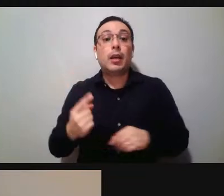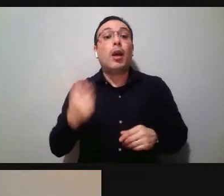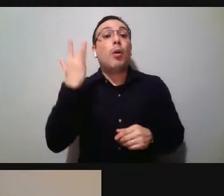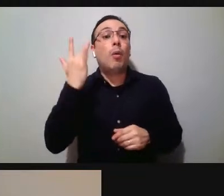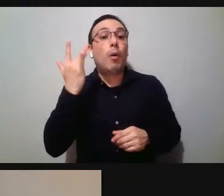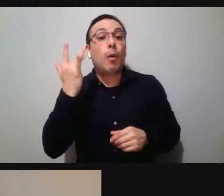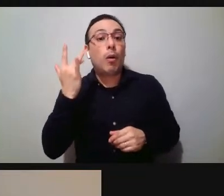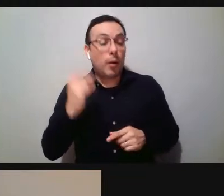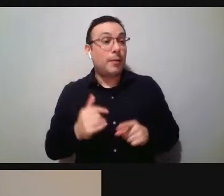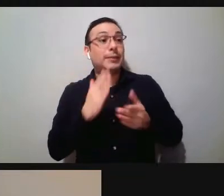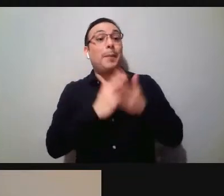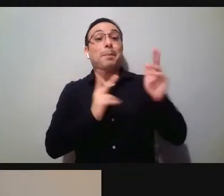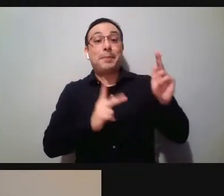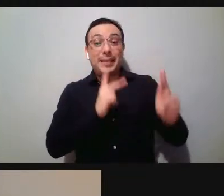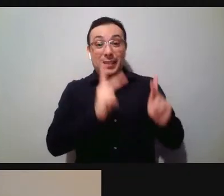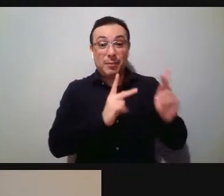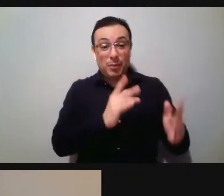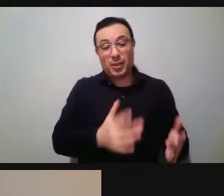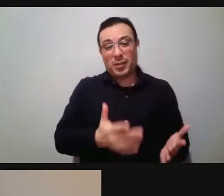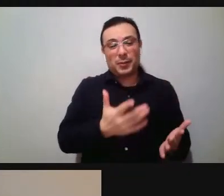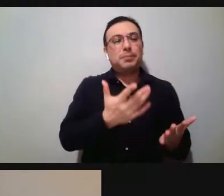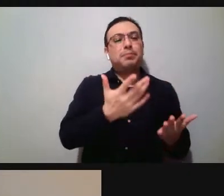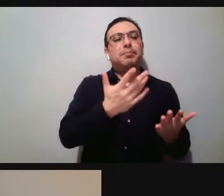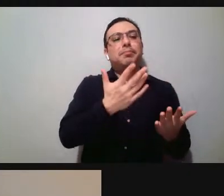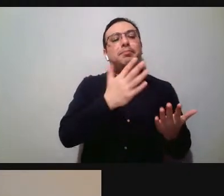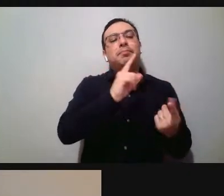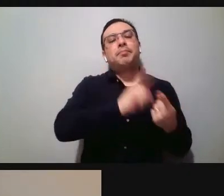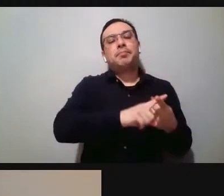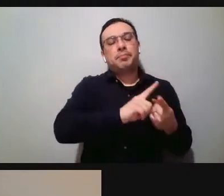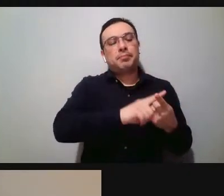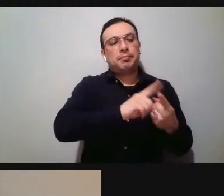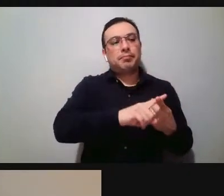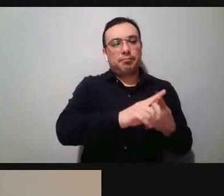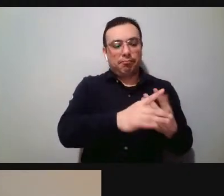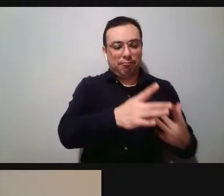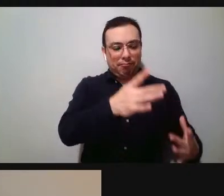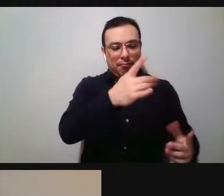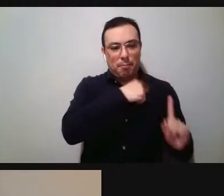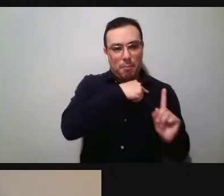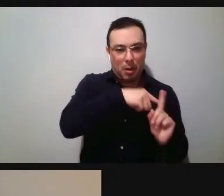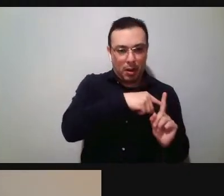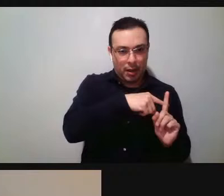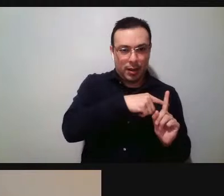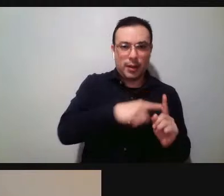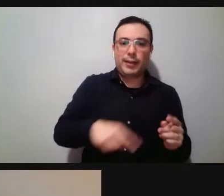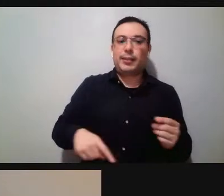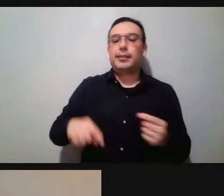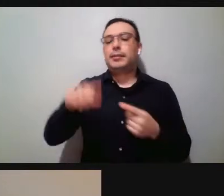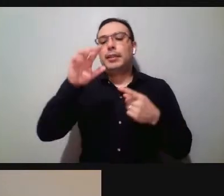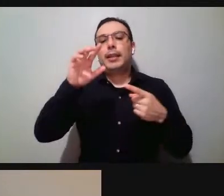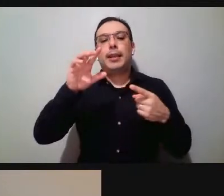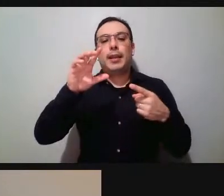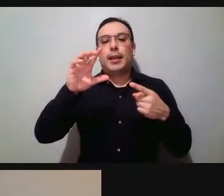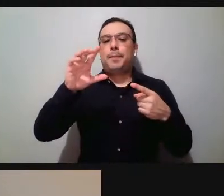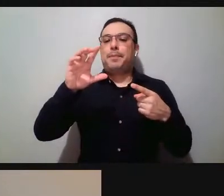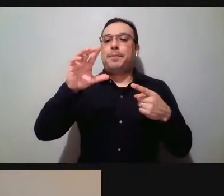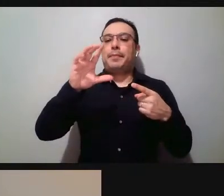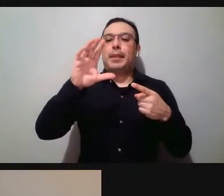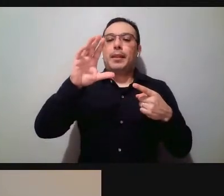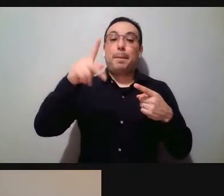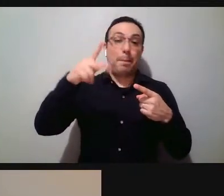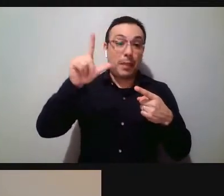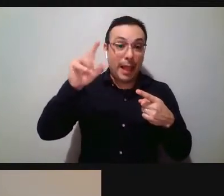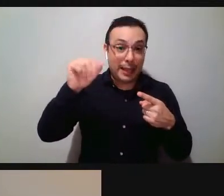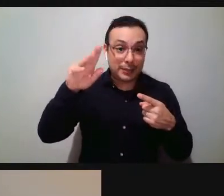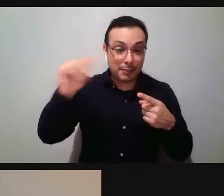with monoclonal antibodies or convalescent plasma. And the thought was, if you had those, you should wait 90 days. And so they made a